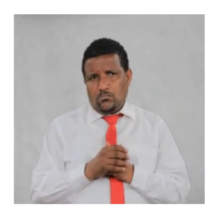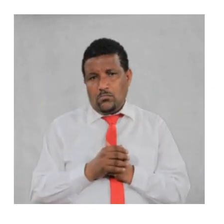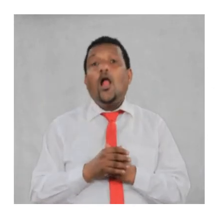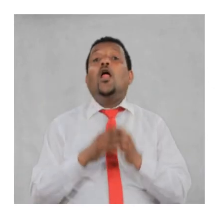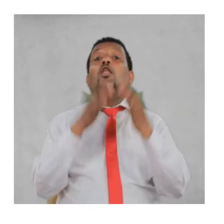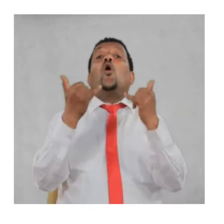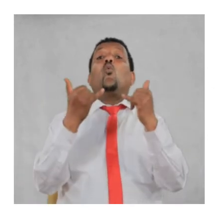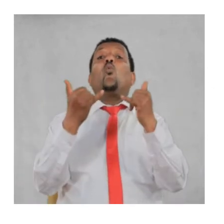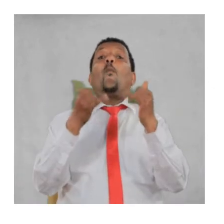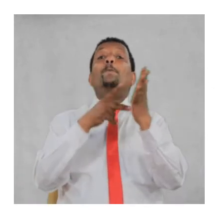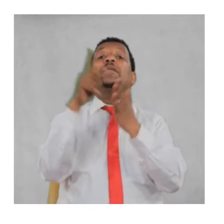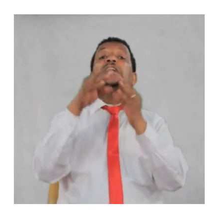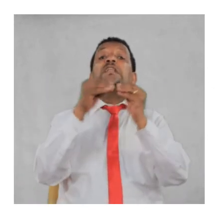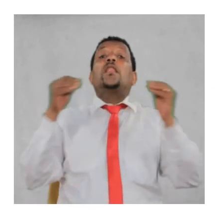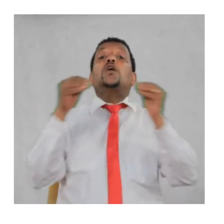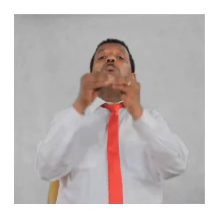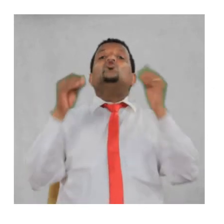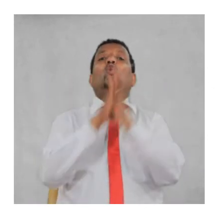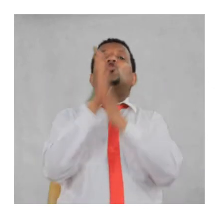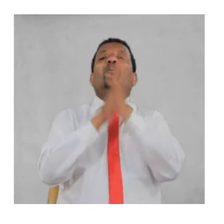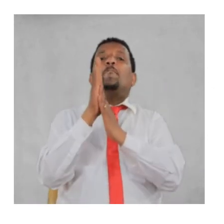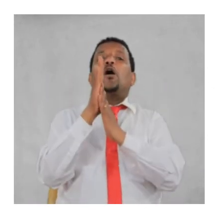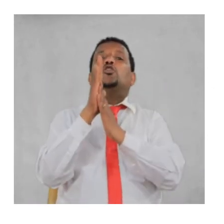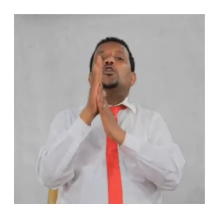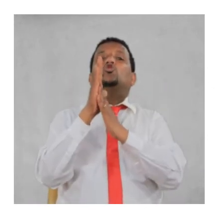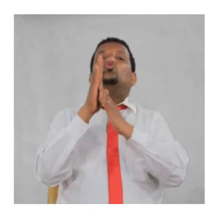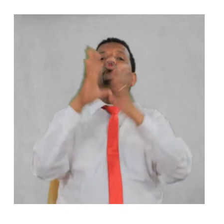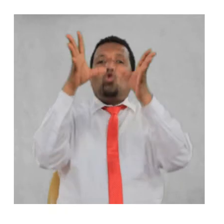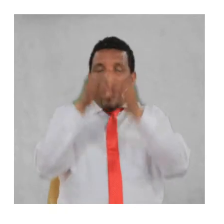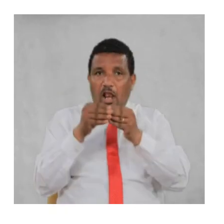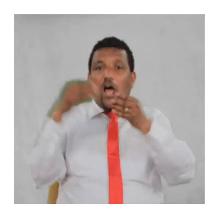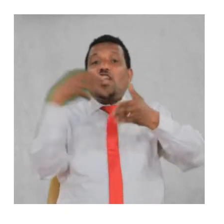Now let's see the price elasticity of demand and total revenue.